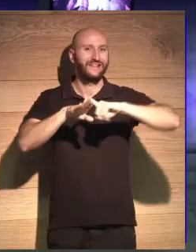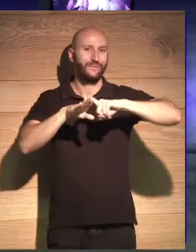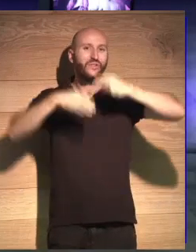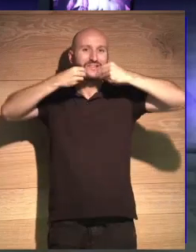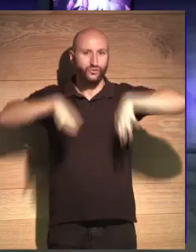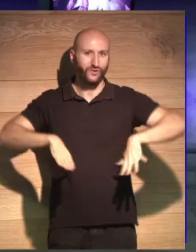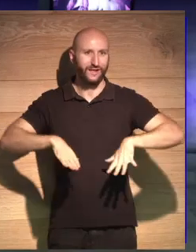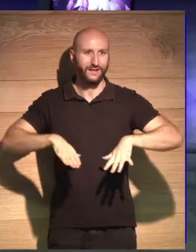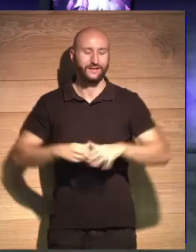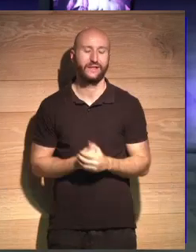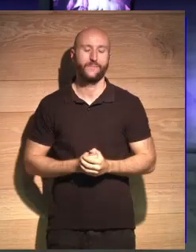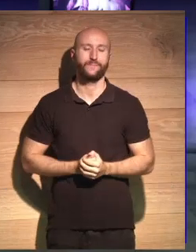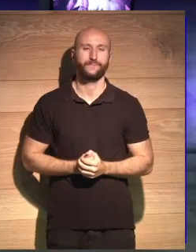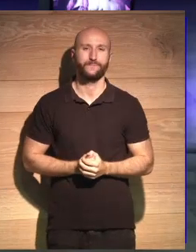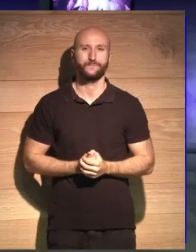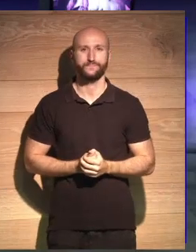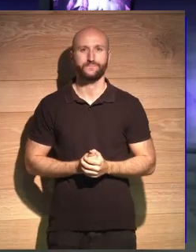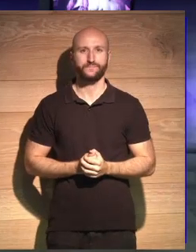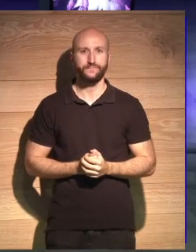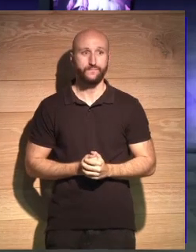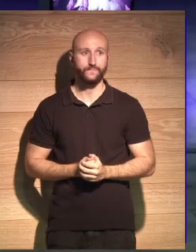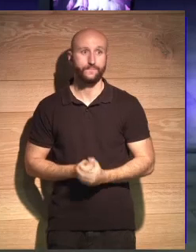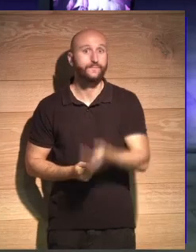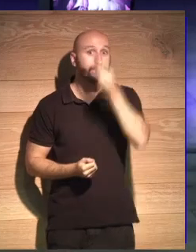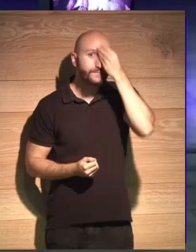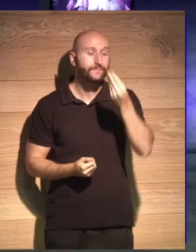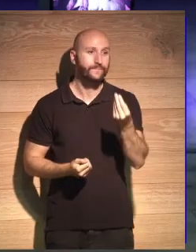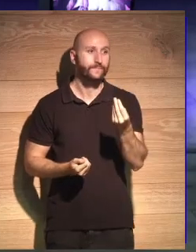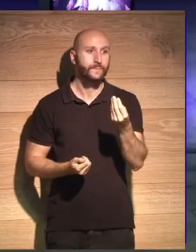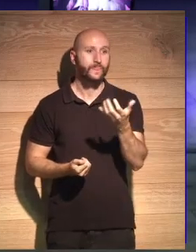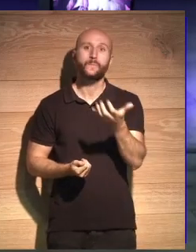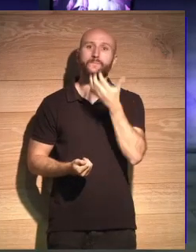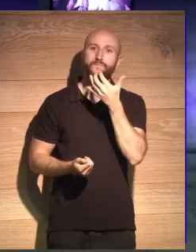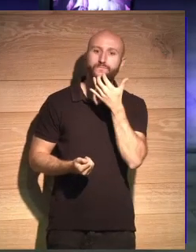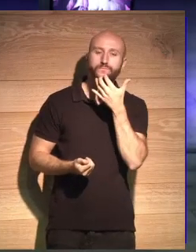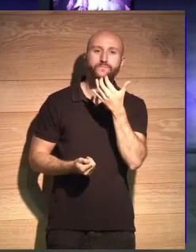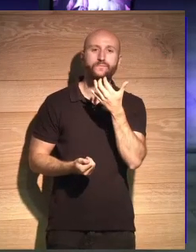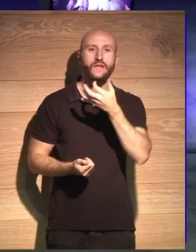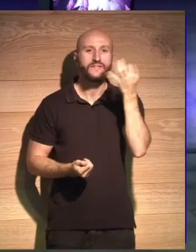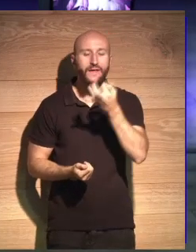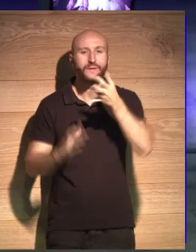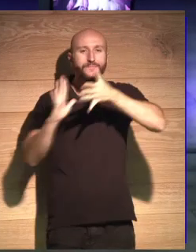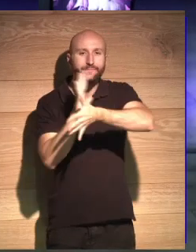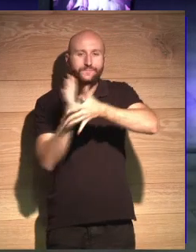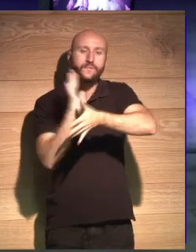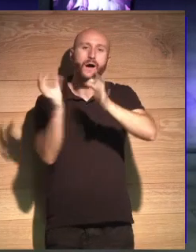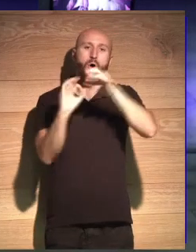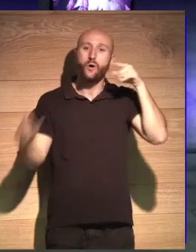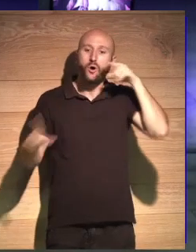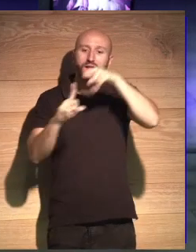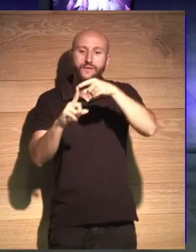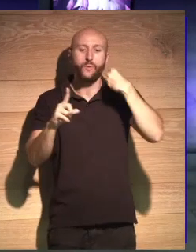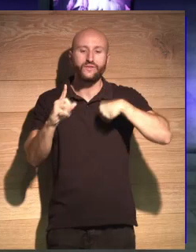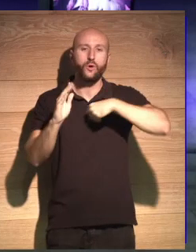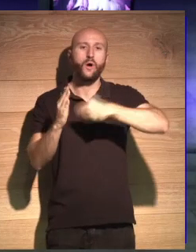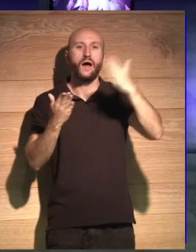teaching-oriented when they develop their history games, and sometimes I would say that